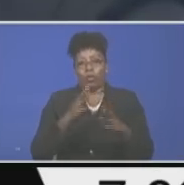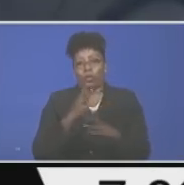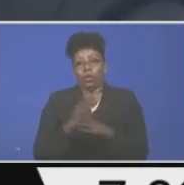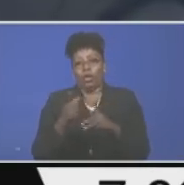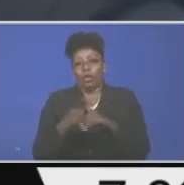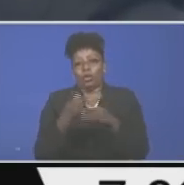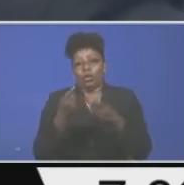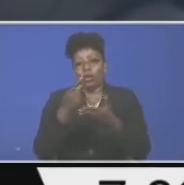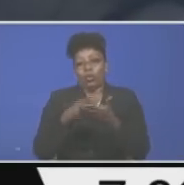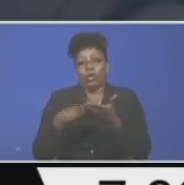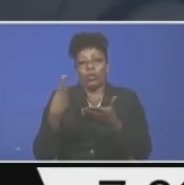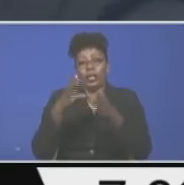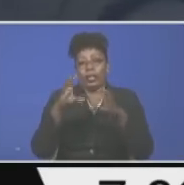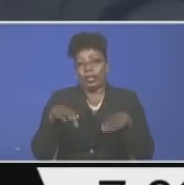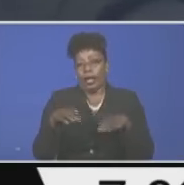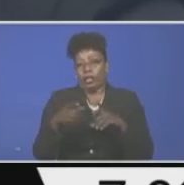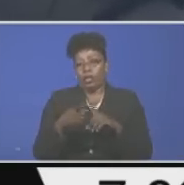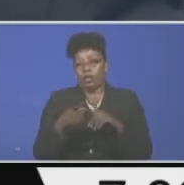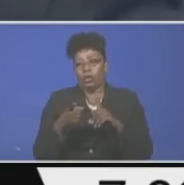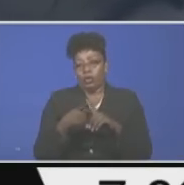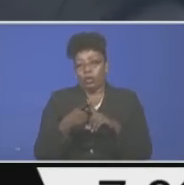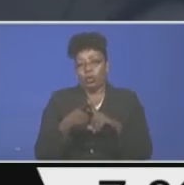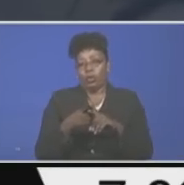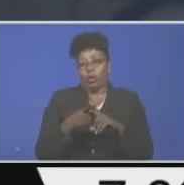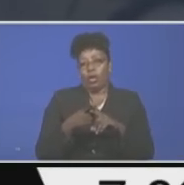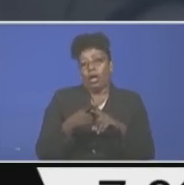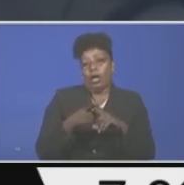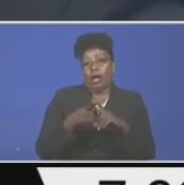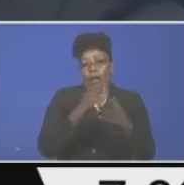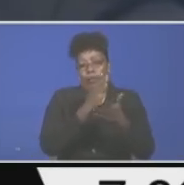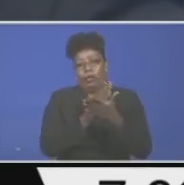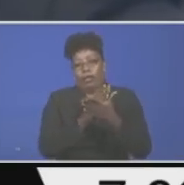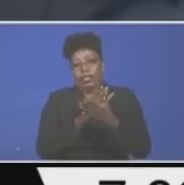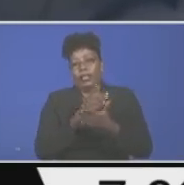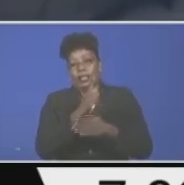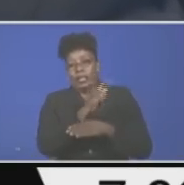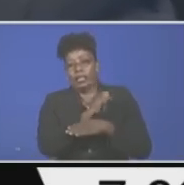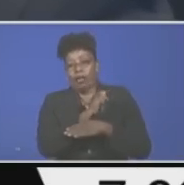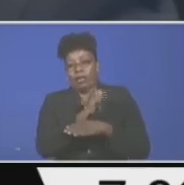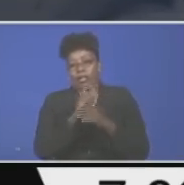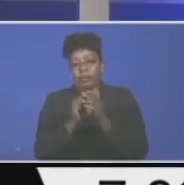to do whatever we can to mitigate terrorism.